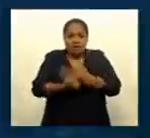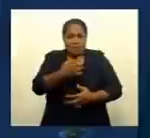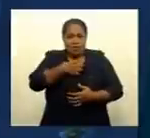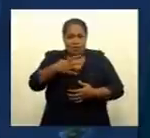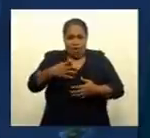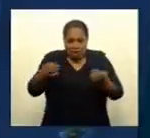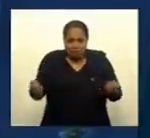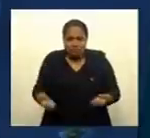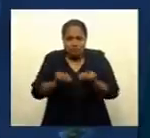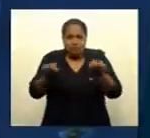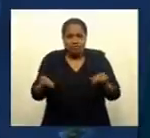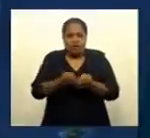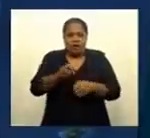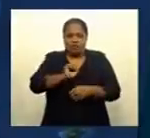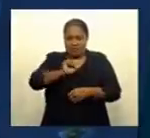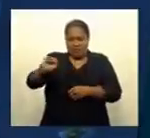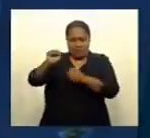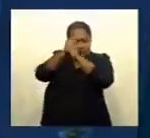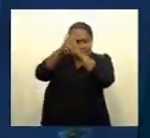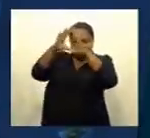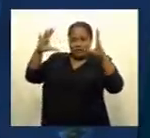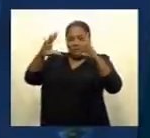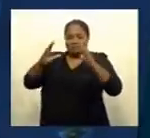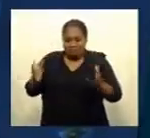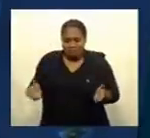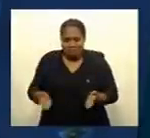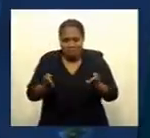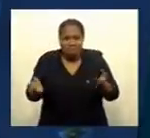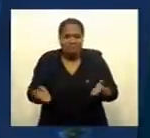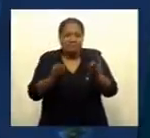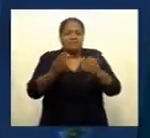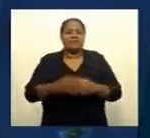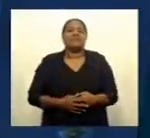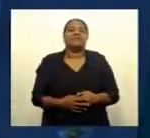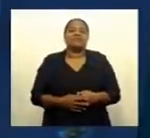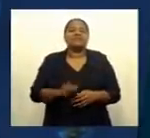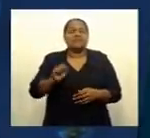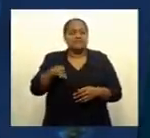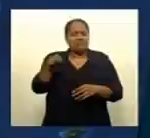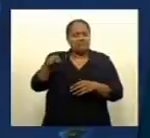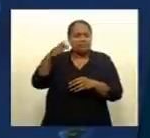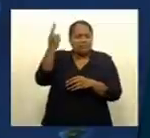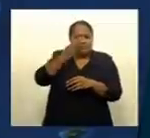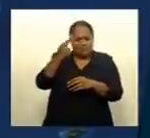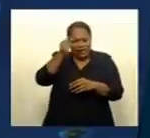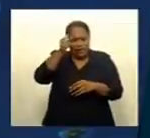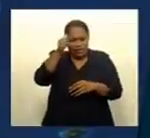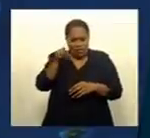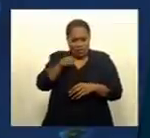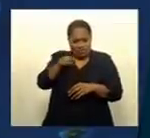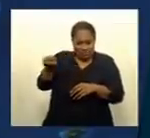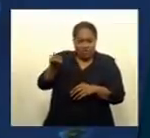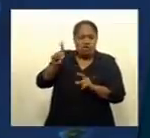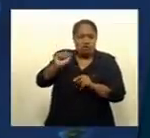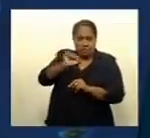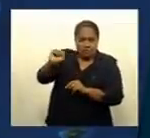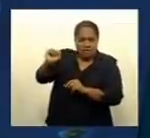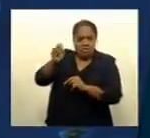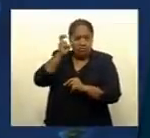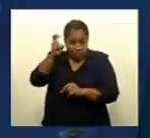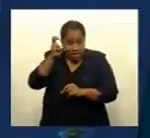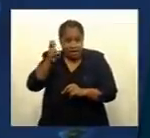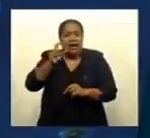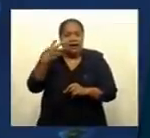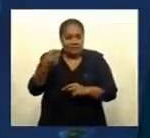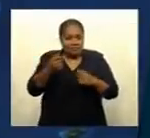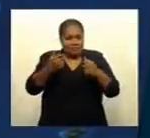Their preparations hasn't been the best that they would have wished for. I know they've been doing their training with the limited